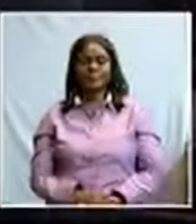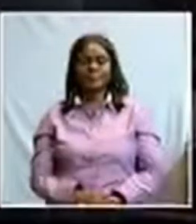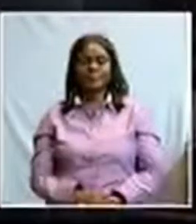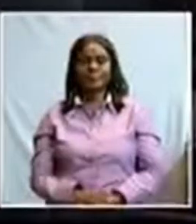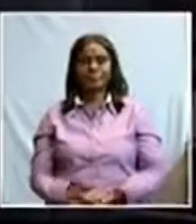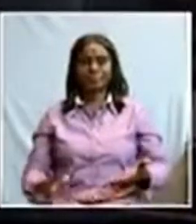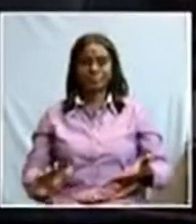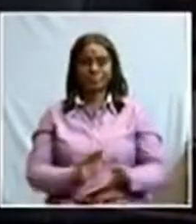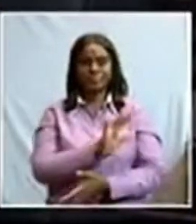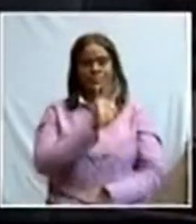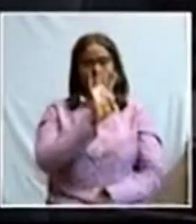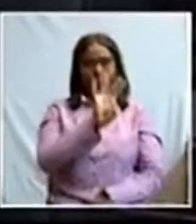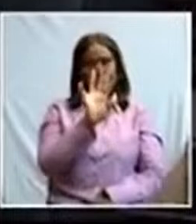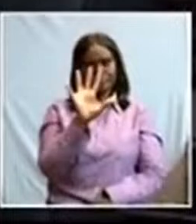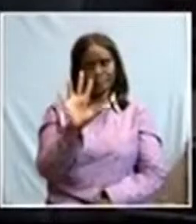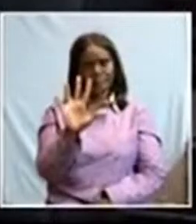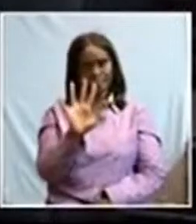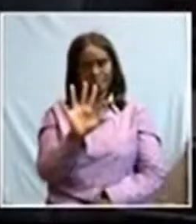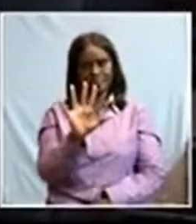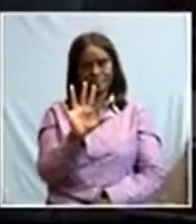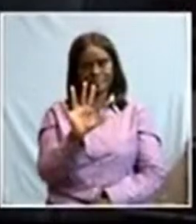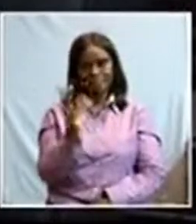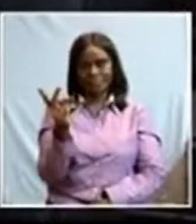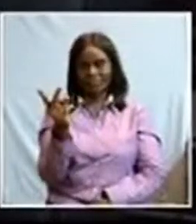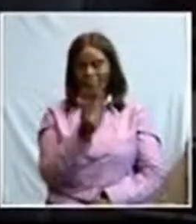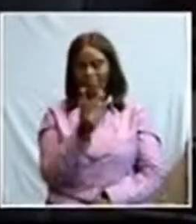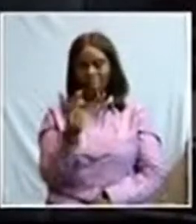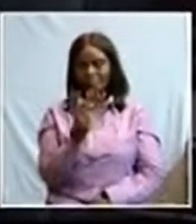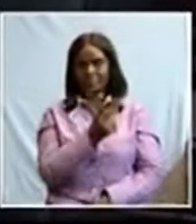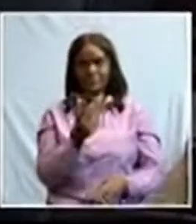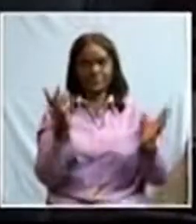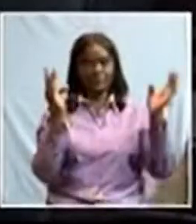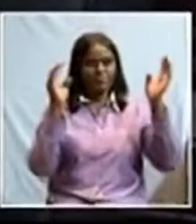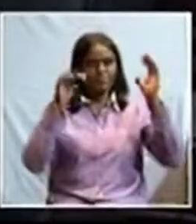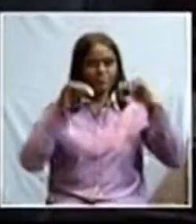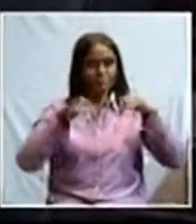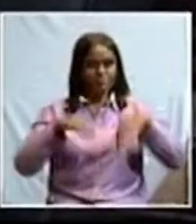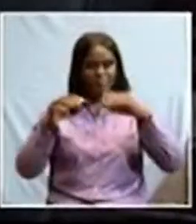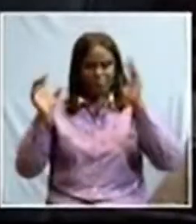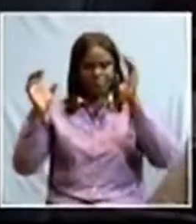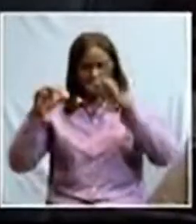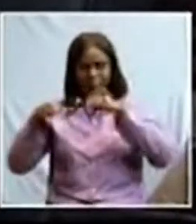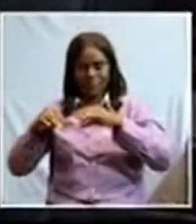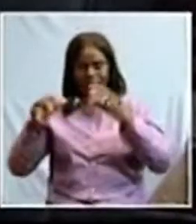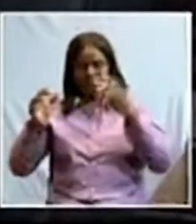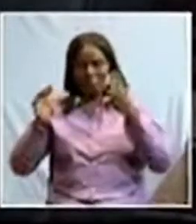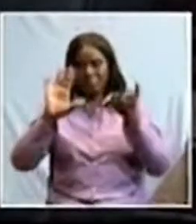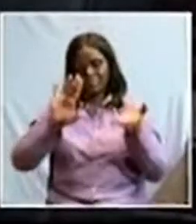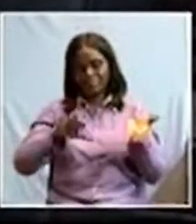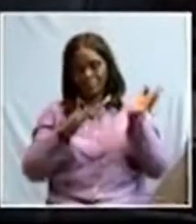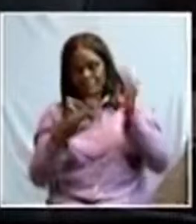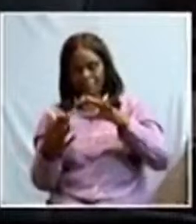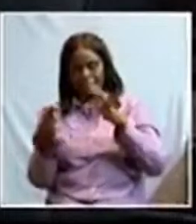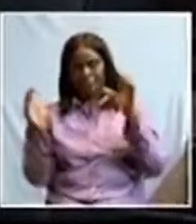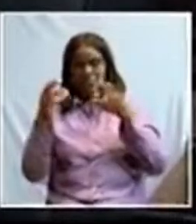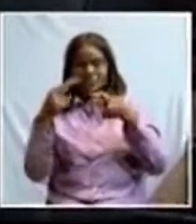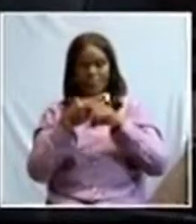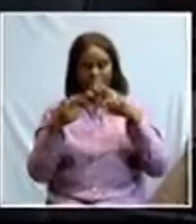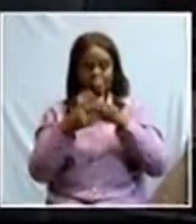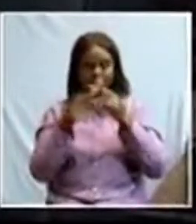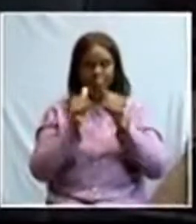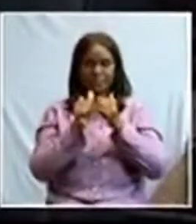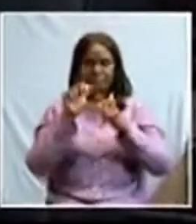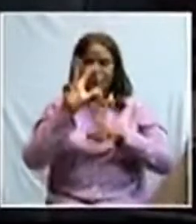Page 4 and 5. This collapsing classroom and the desks, and the